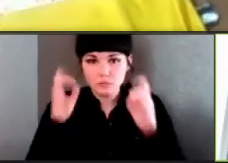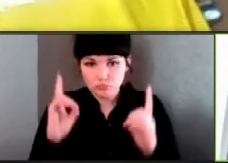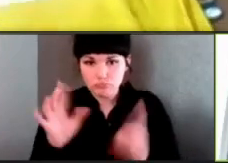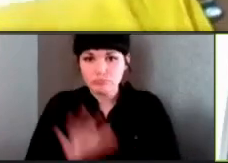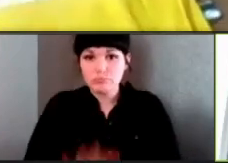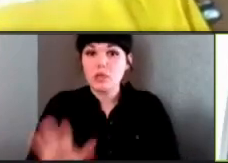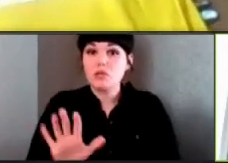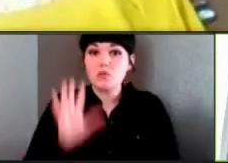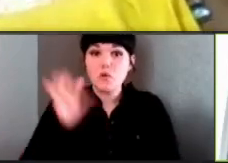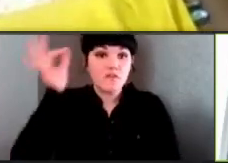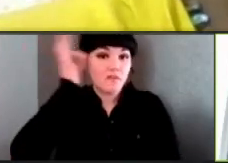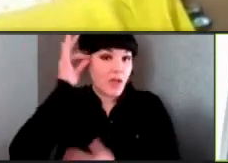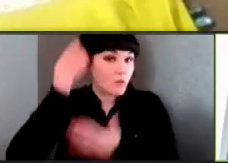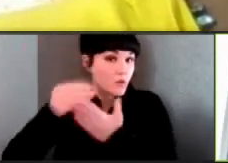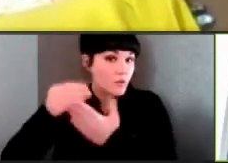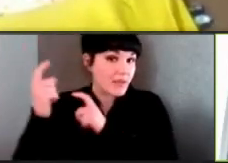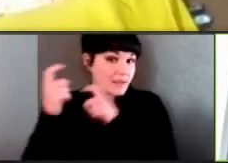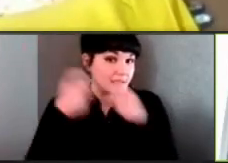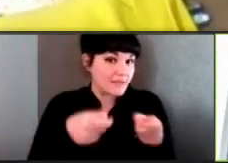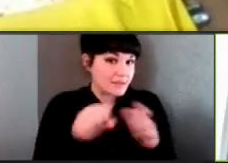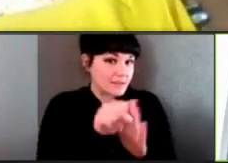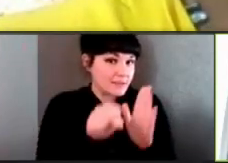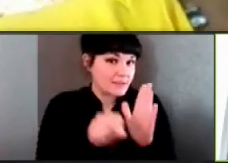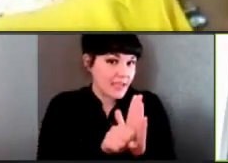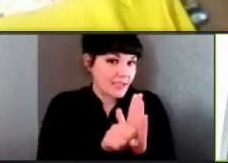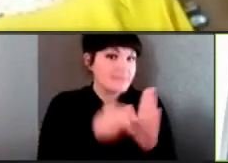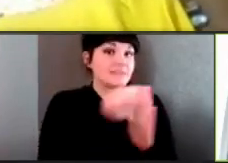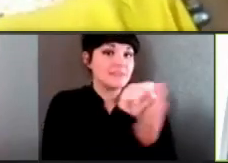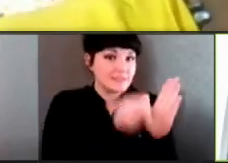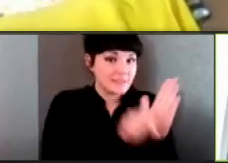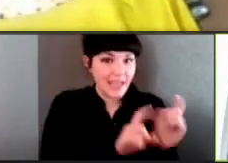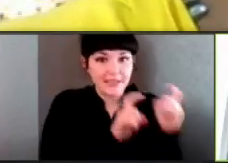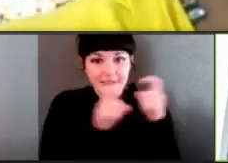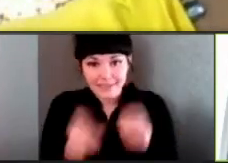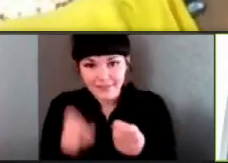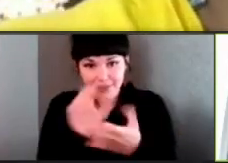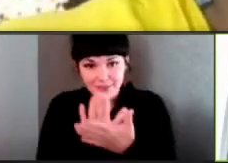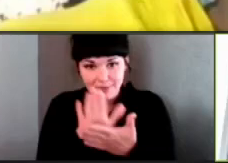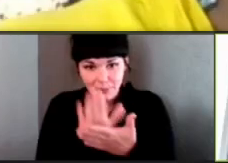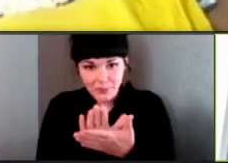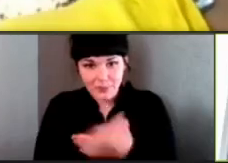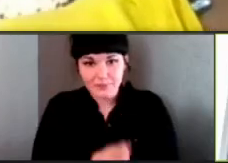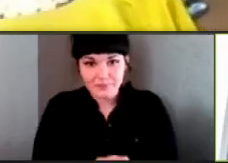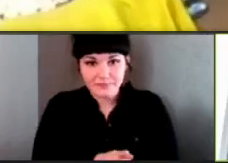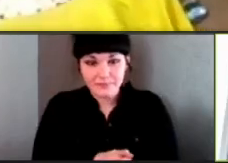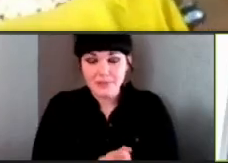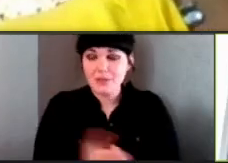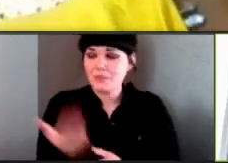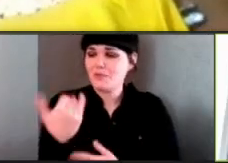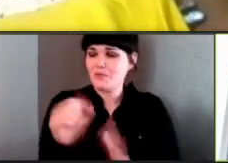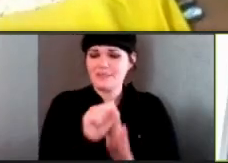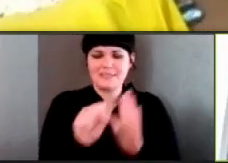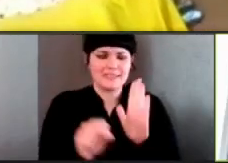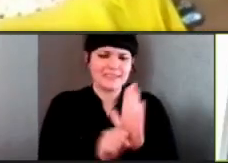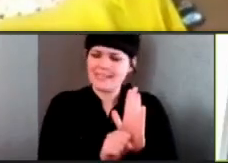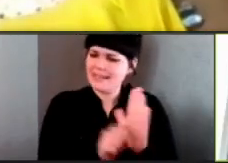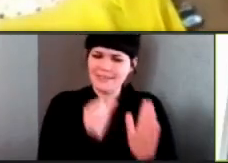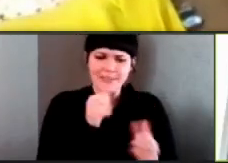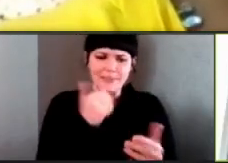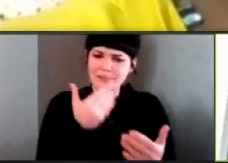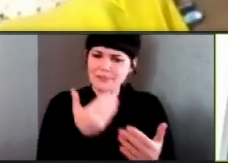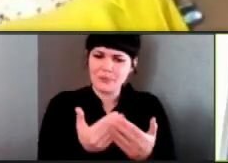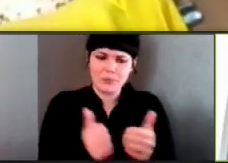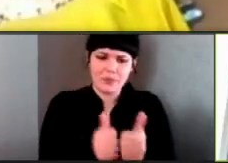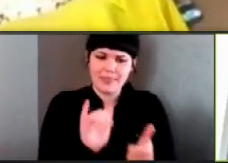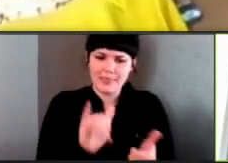schools. It's not that, you know, schools were in great shape before this money, but everybody realizes that the pandemic has done so